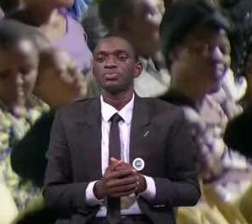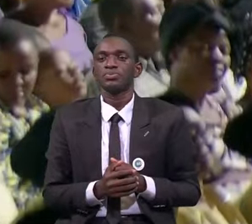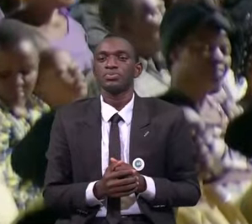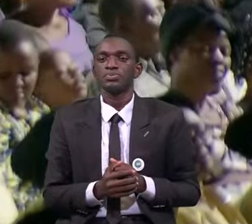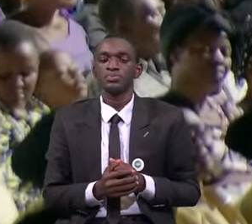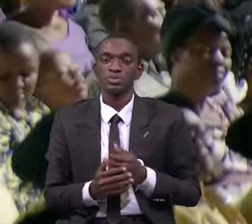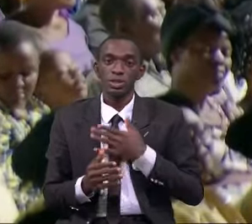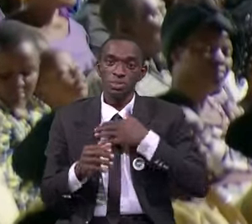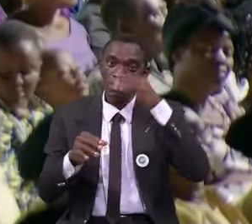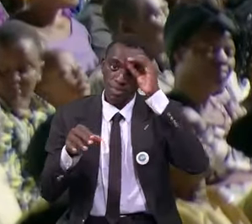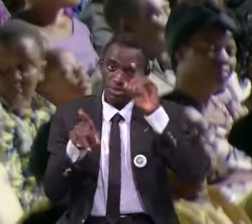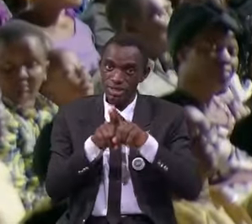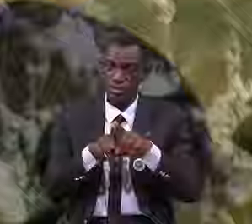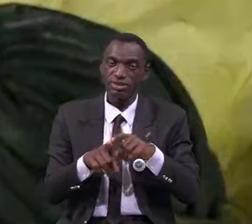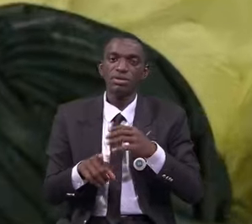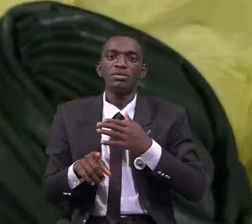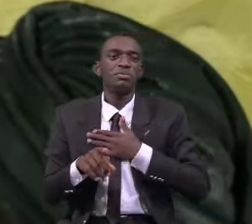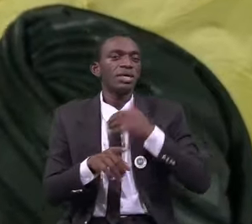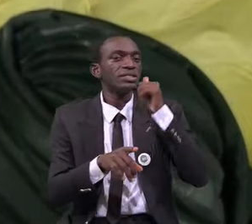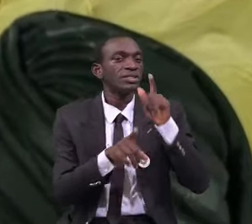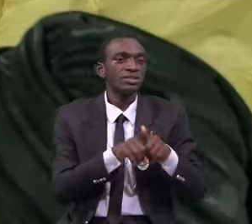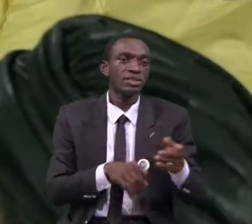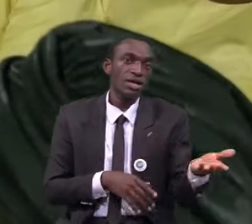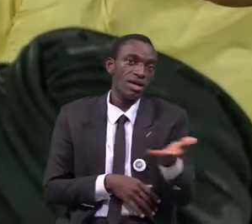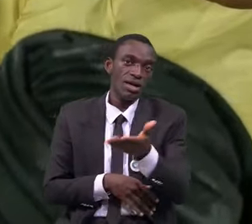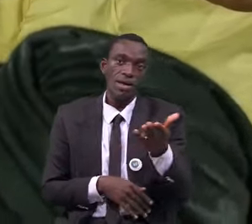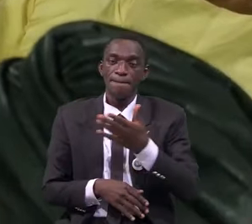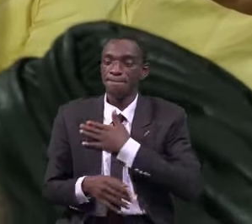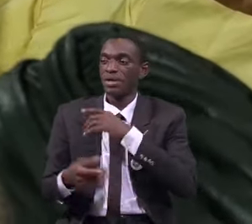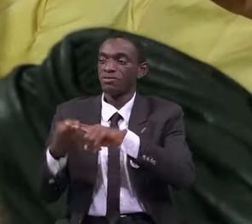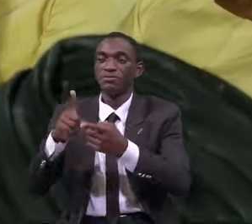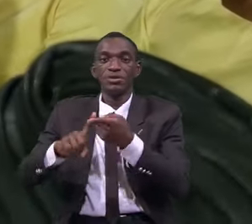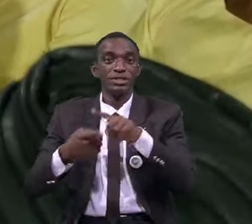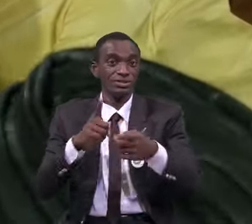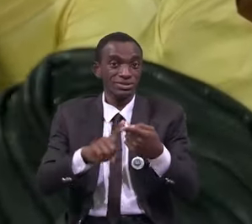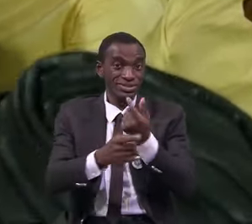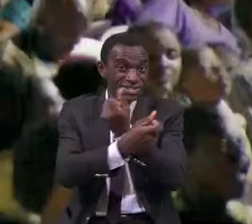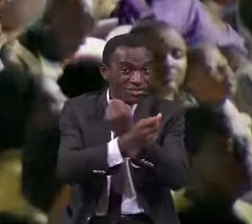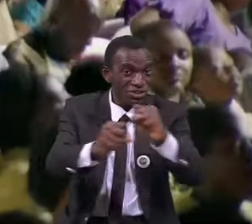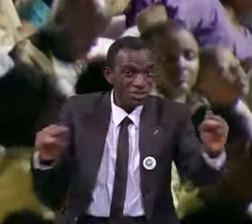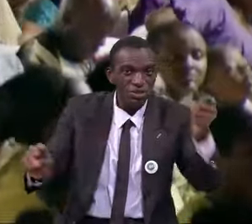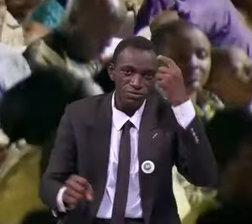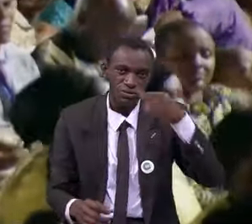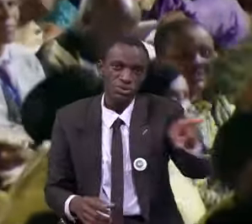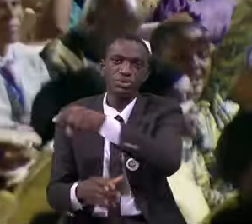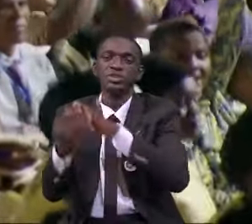Brother, sister, friend, salvation has come for you.